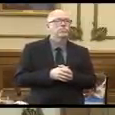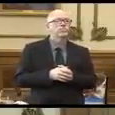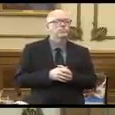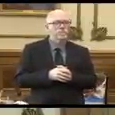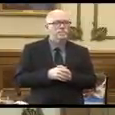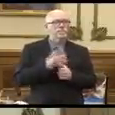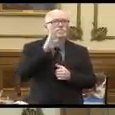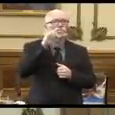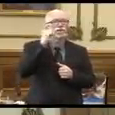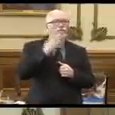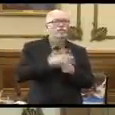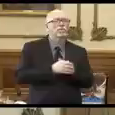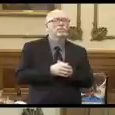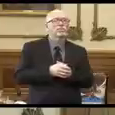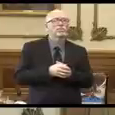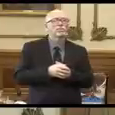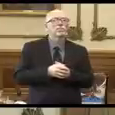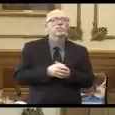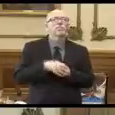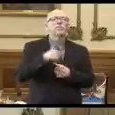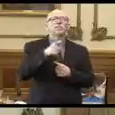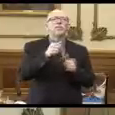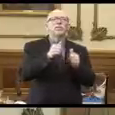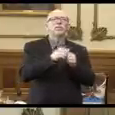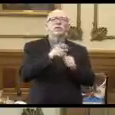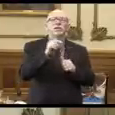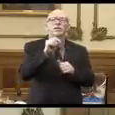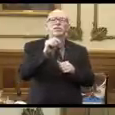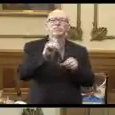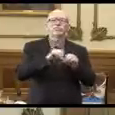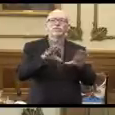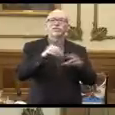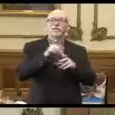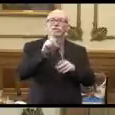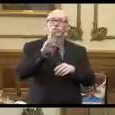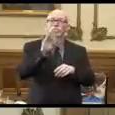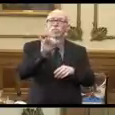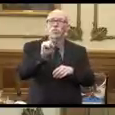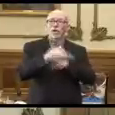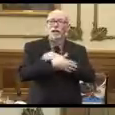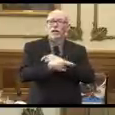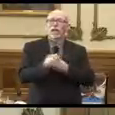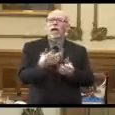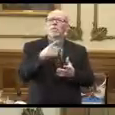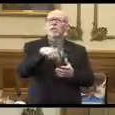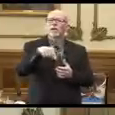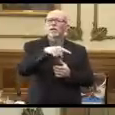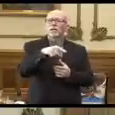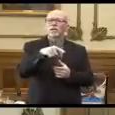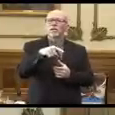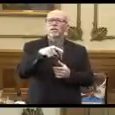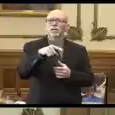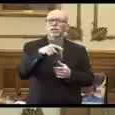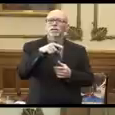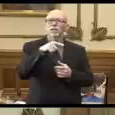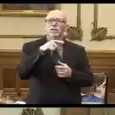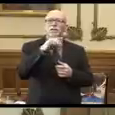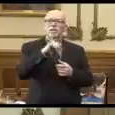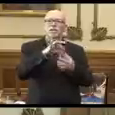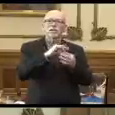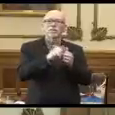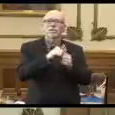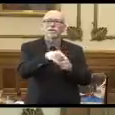Hello, Governor. With the outbreak in Du Bois County, how many of those cases have been linked back to the Far Best